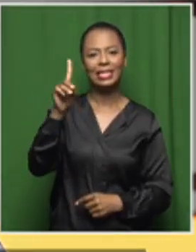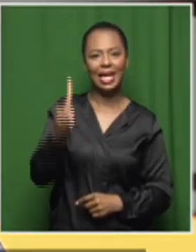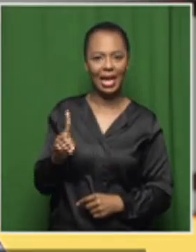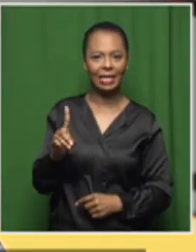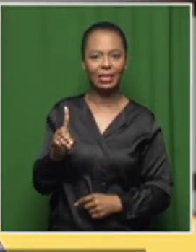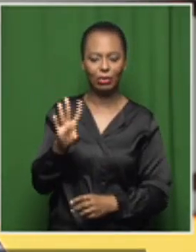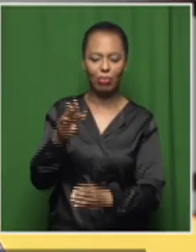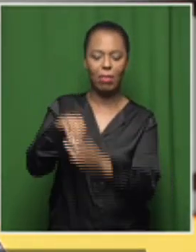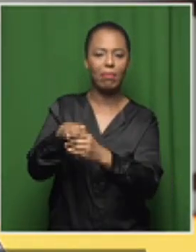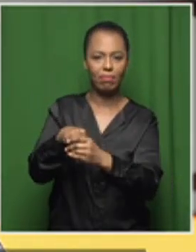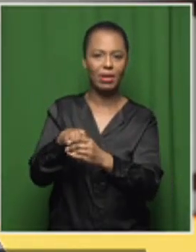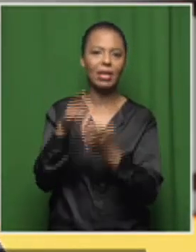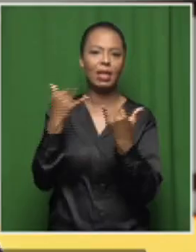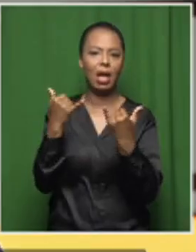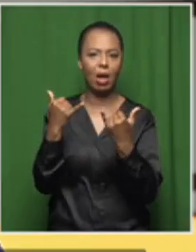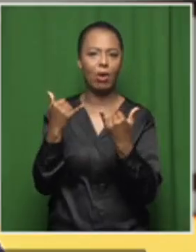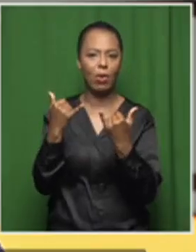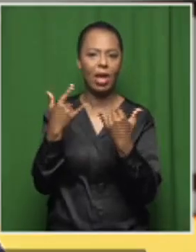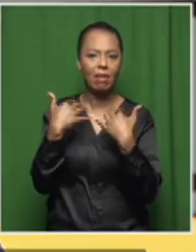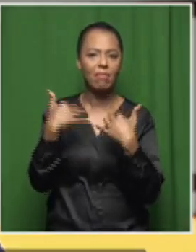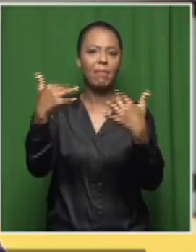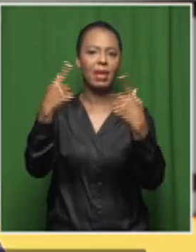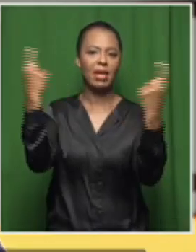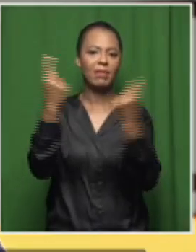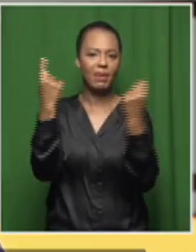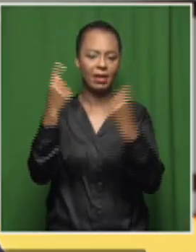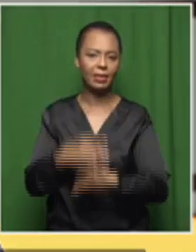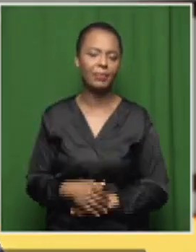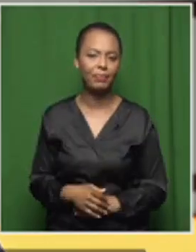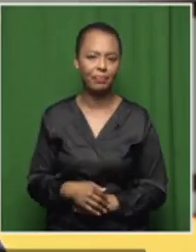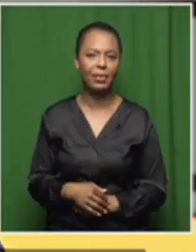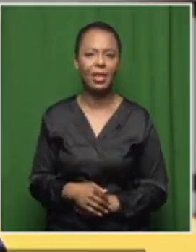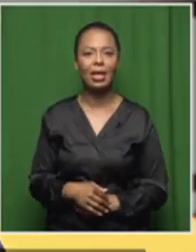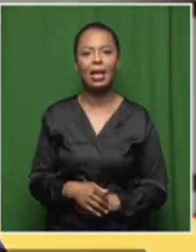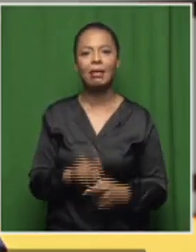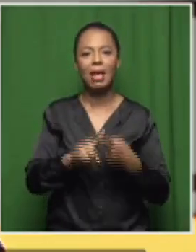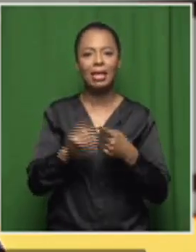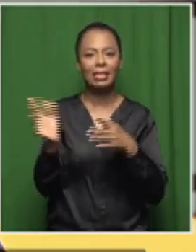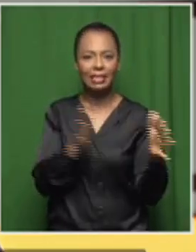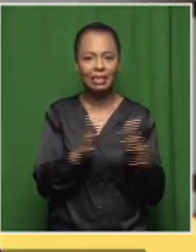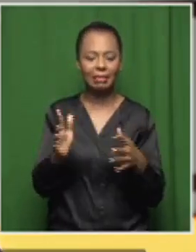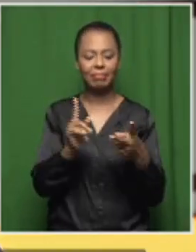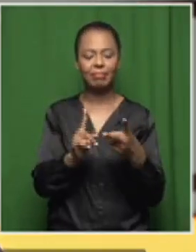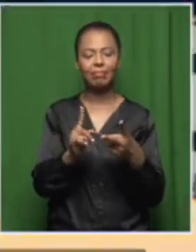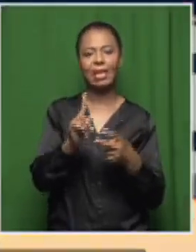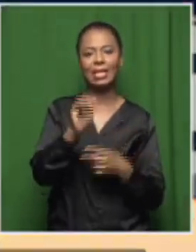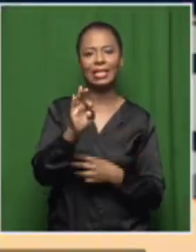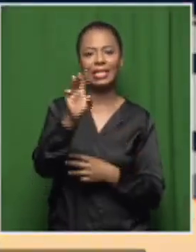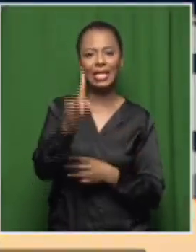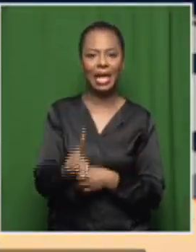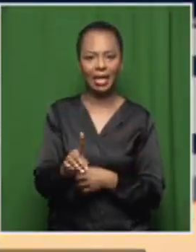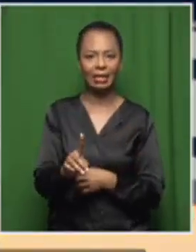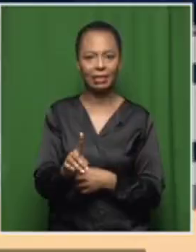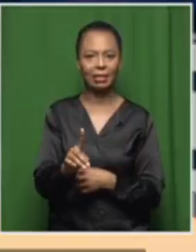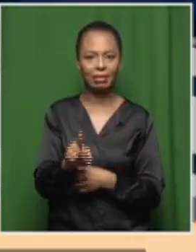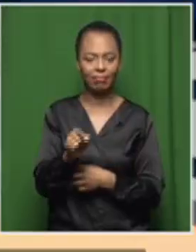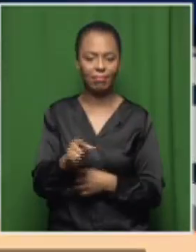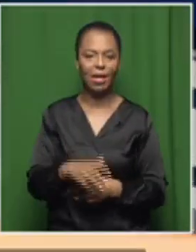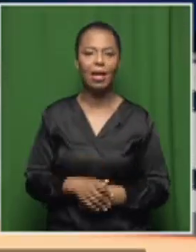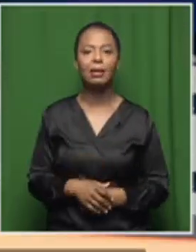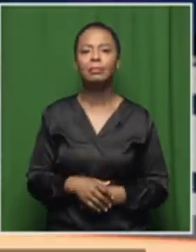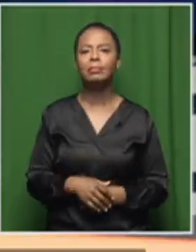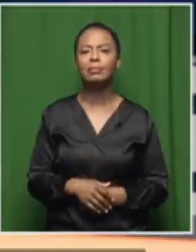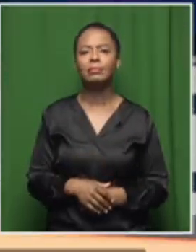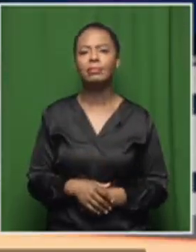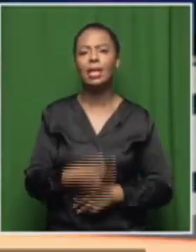events for the Countdown. And Countdown is TED's climate change platform. Okay, so tell us about day one and day two, the